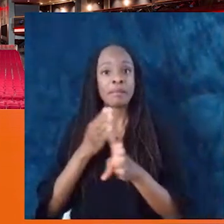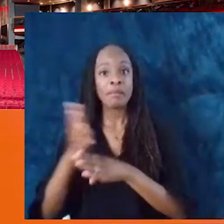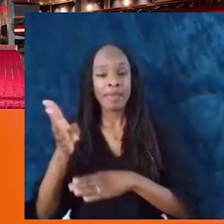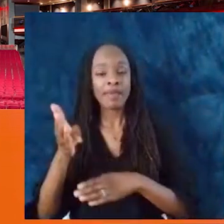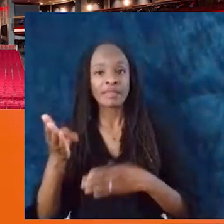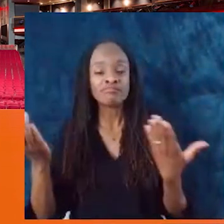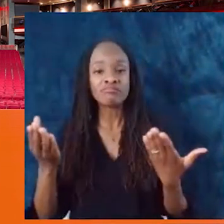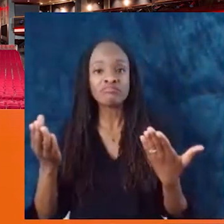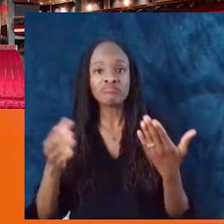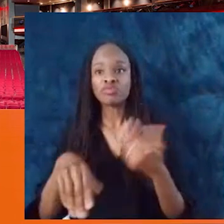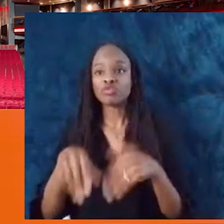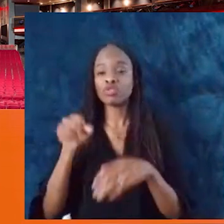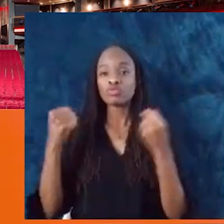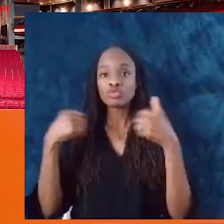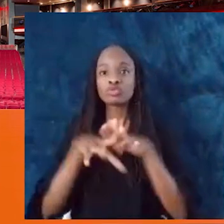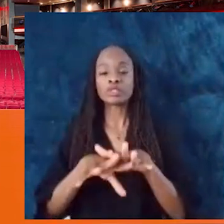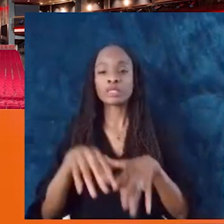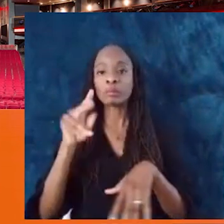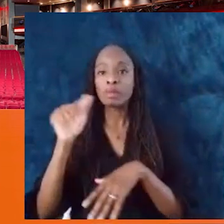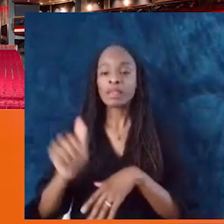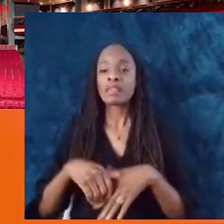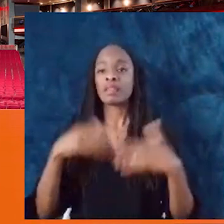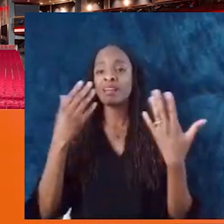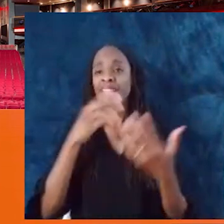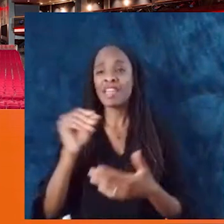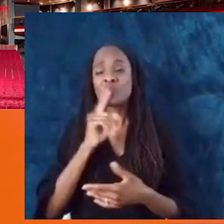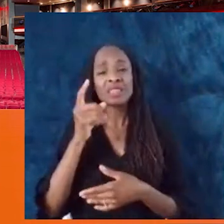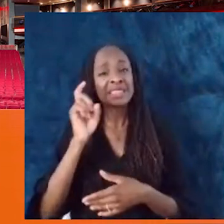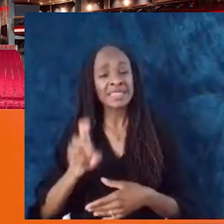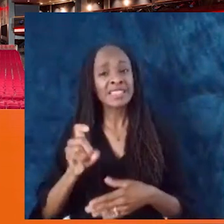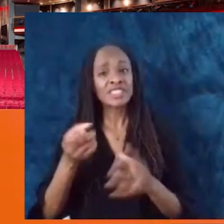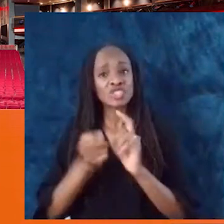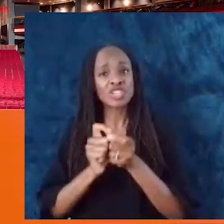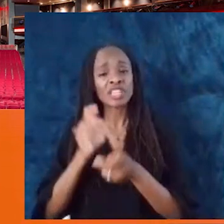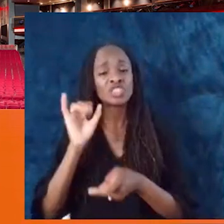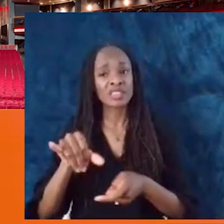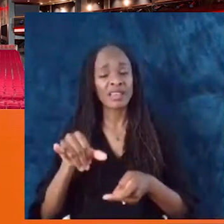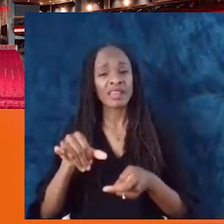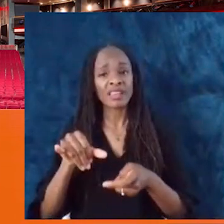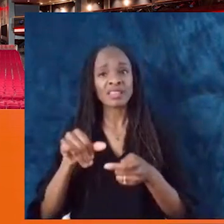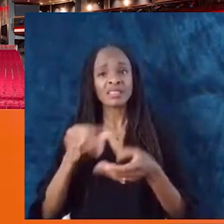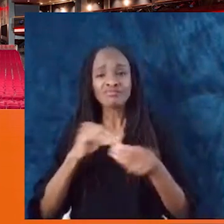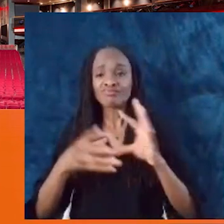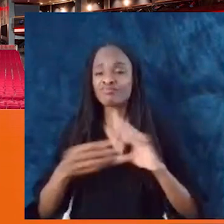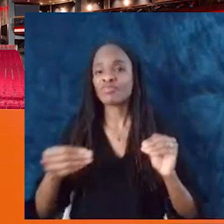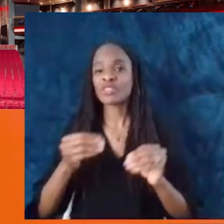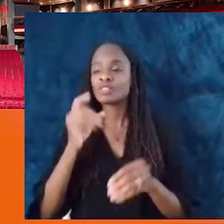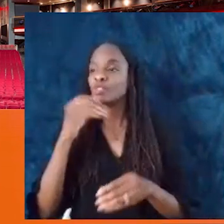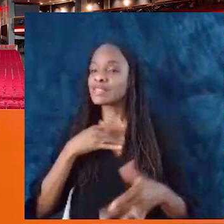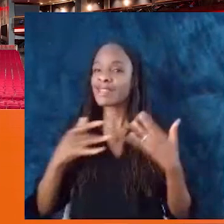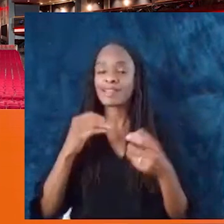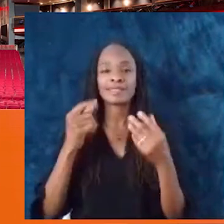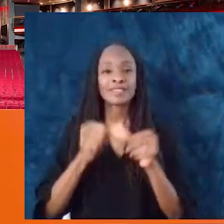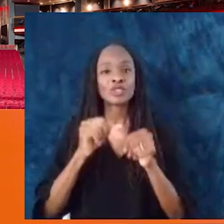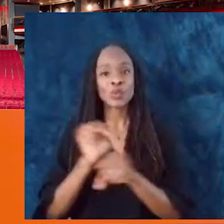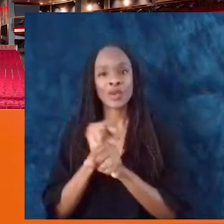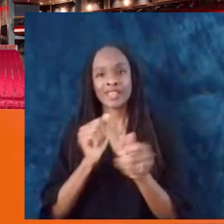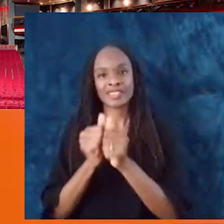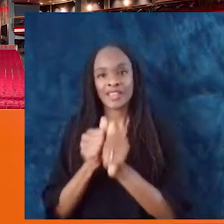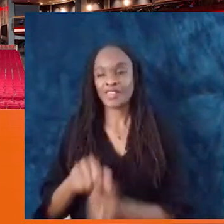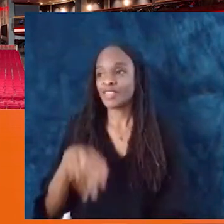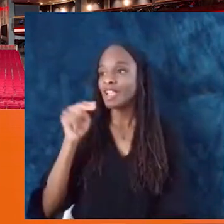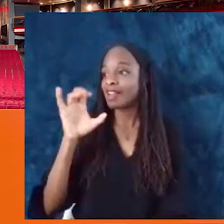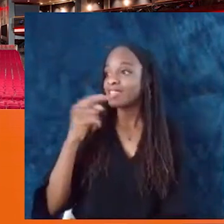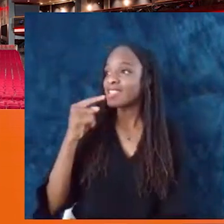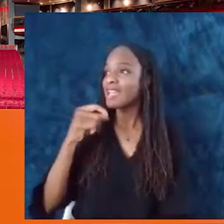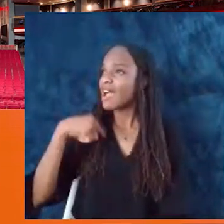authentically disabled. Less than 1% of writers are, and we really need to change that narrative. So excited to keep working together. Thank you. I love it. I